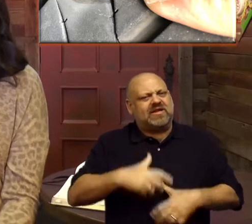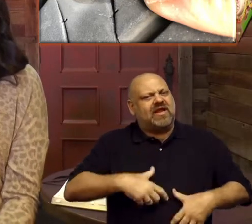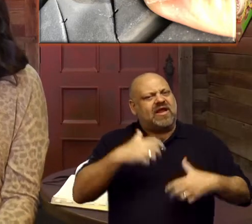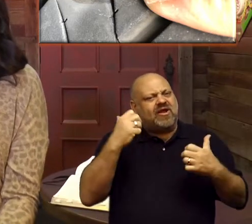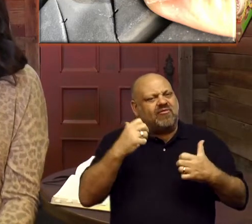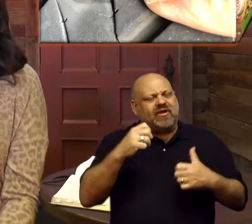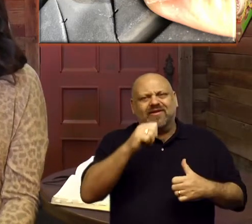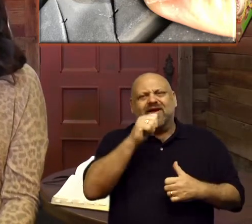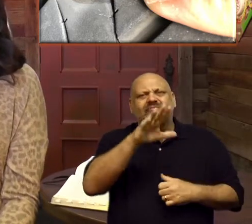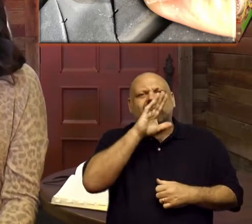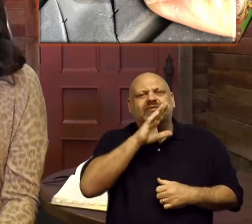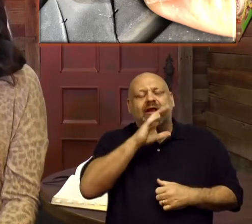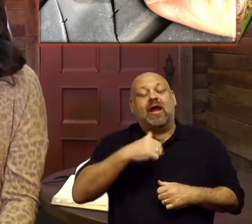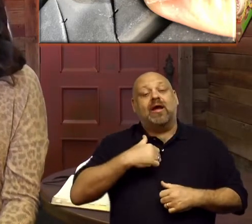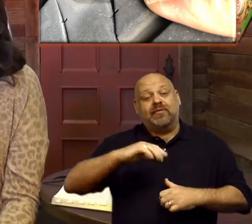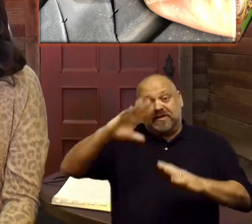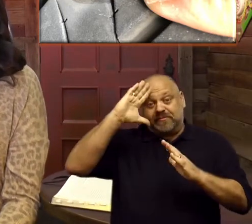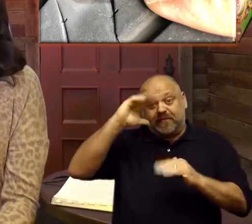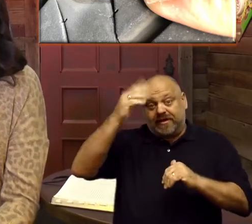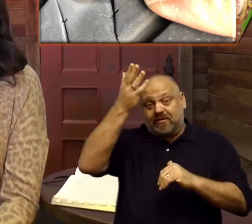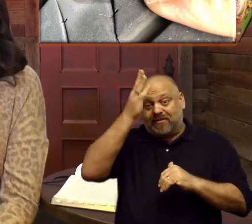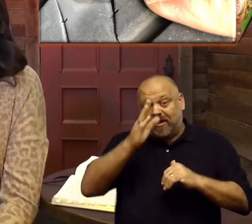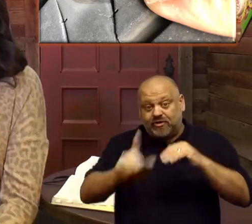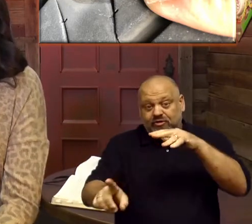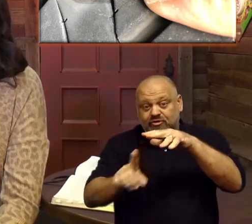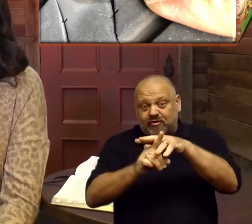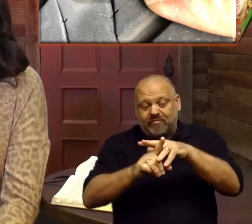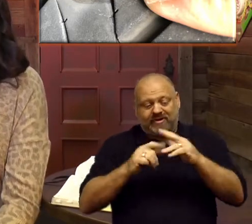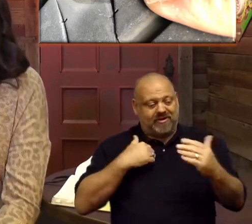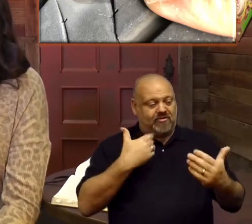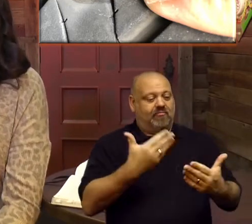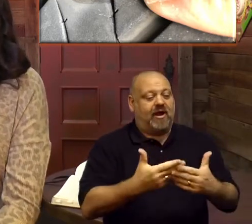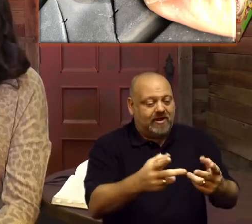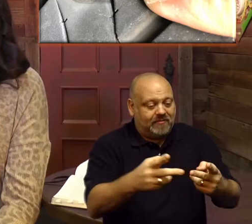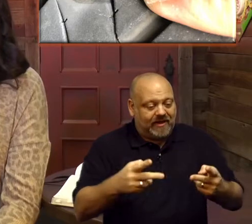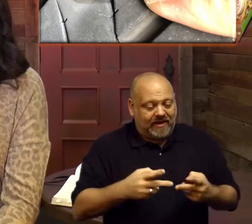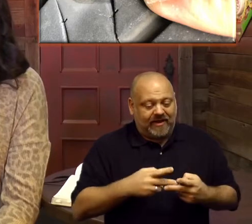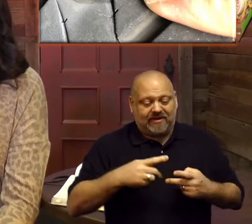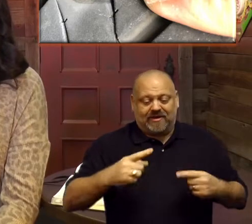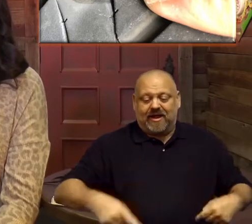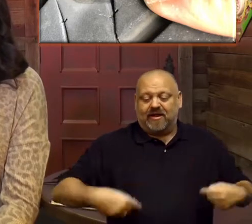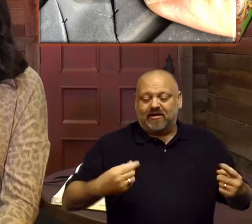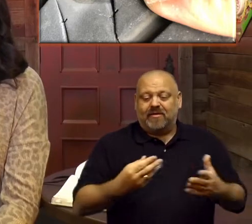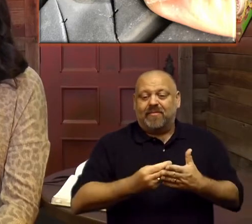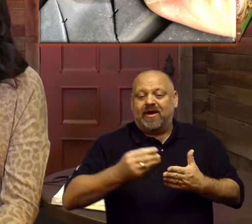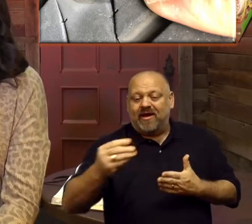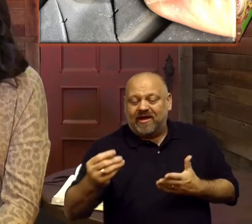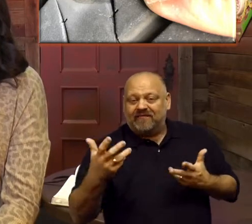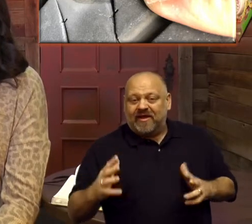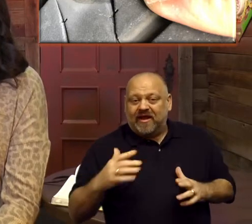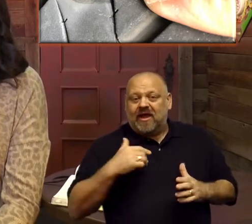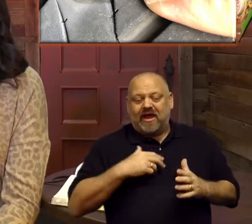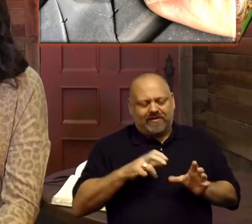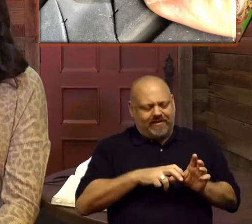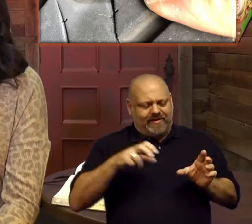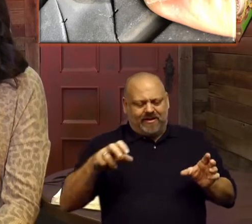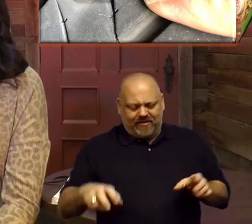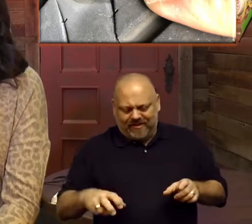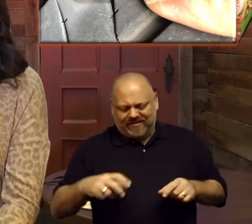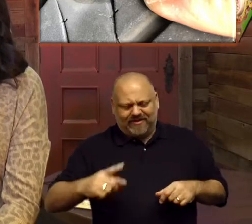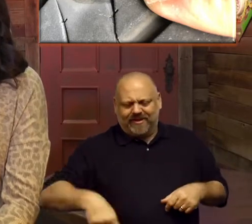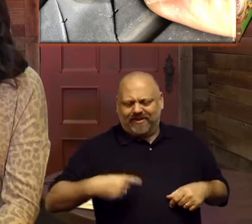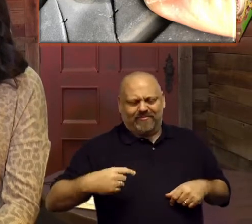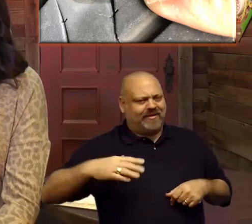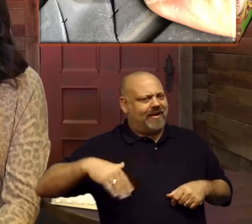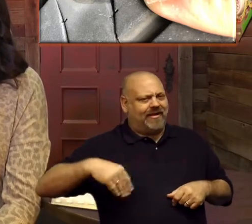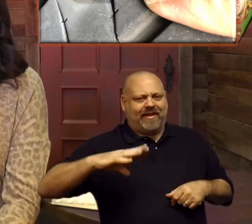or frustrated. I was expecting God to show up. Mm-hmm. And when I got to the place where we bought our tires, I got out and the